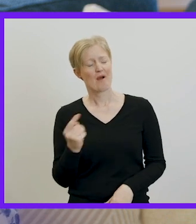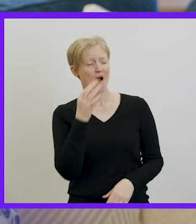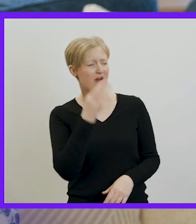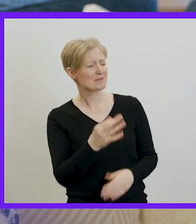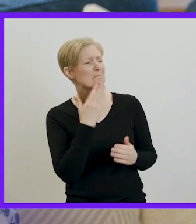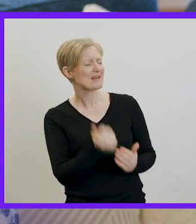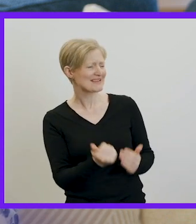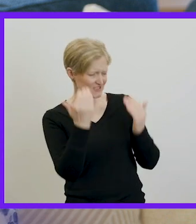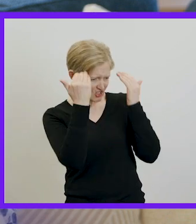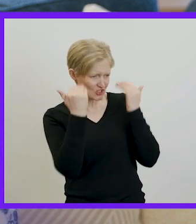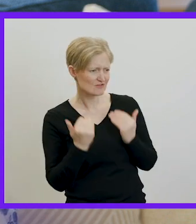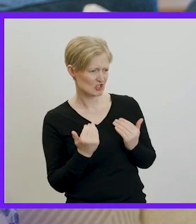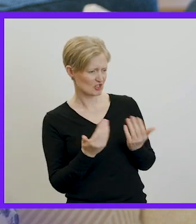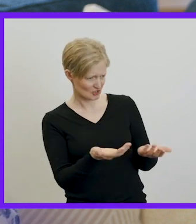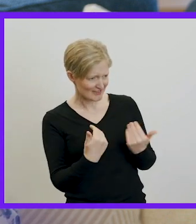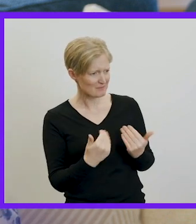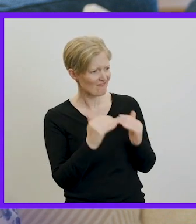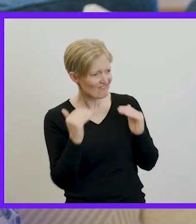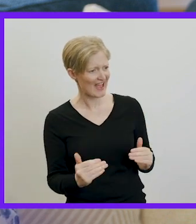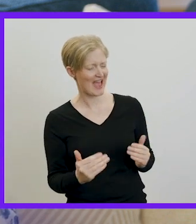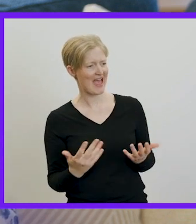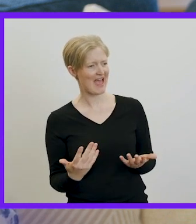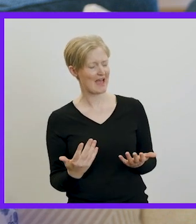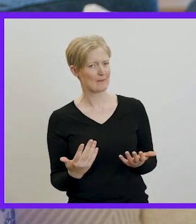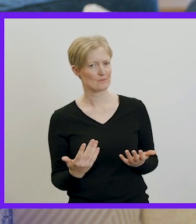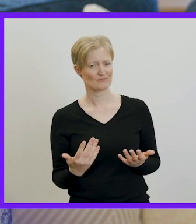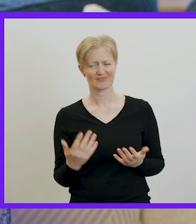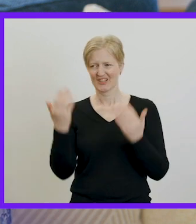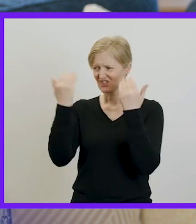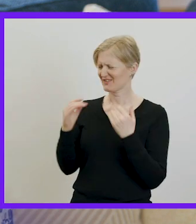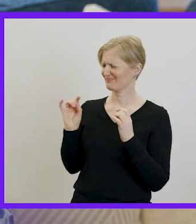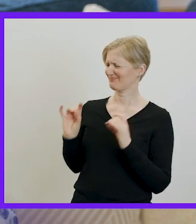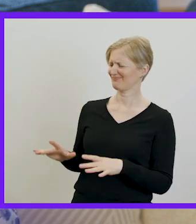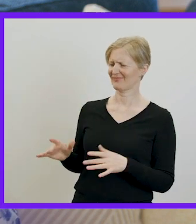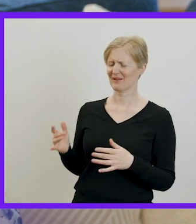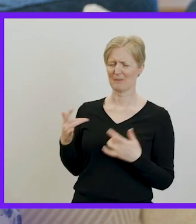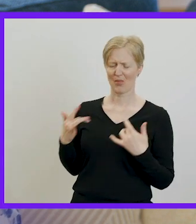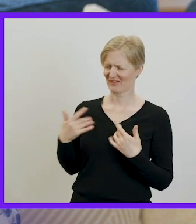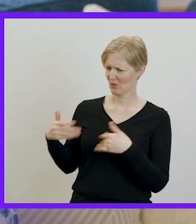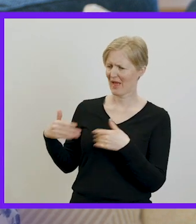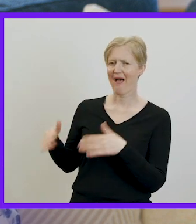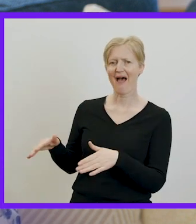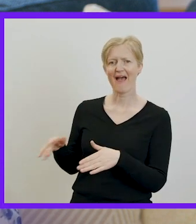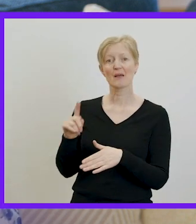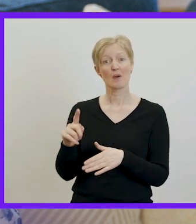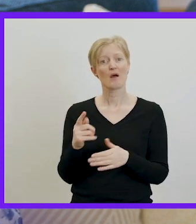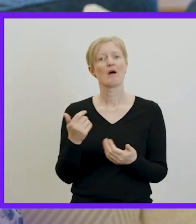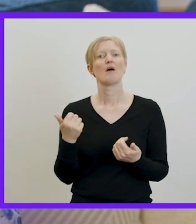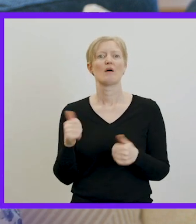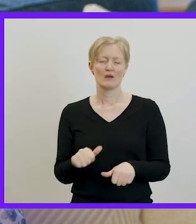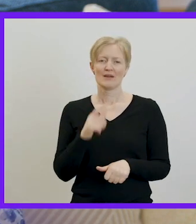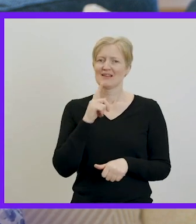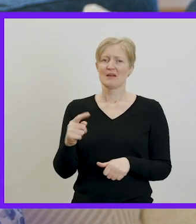plea, 'Grant me justice against my adversary.' For some time he refused, but finally he said to